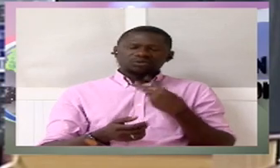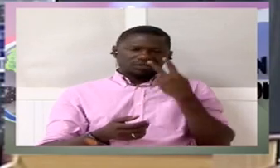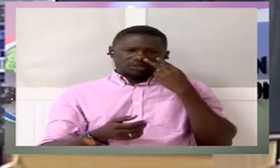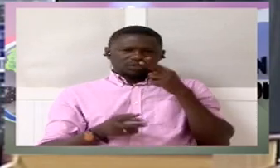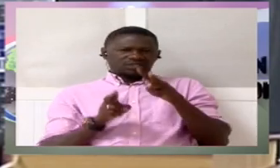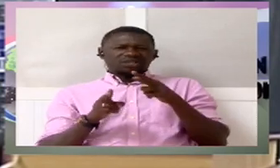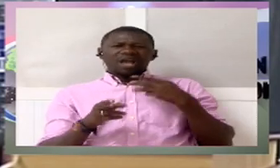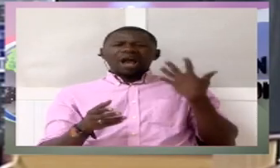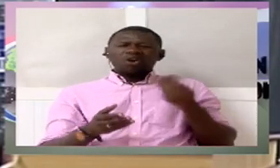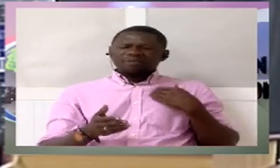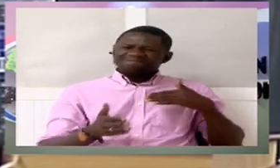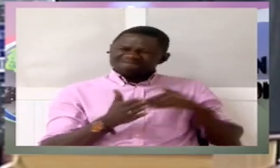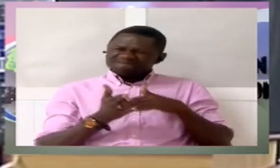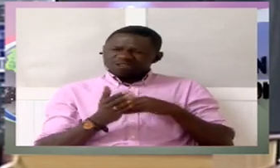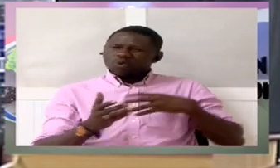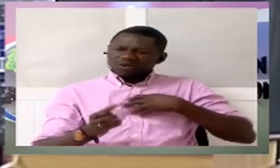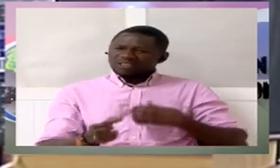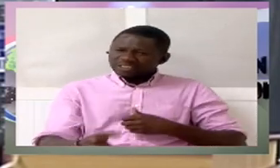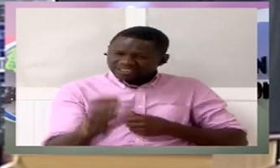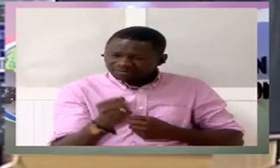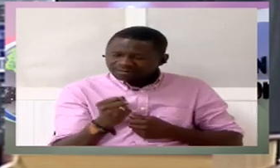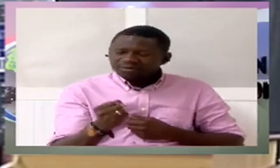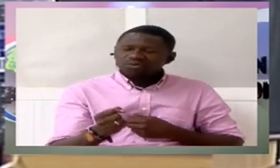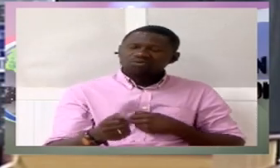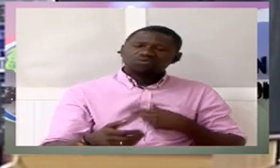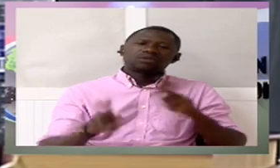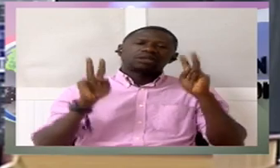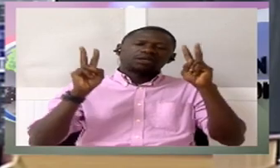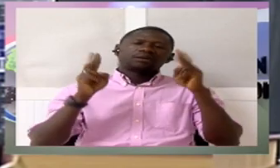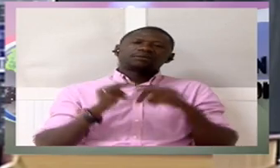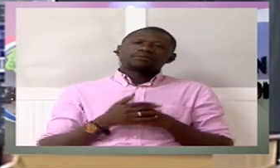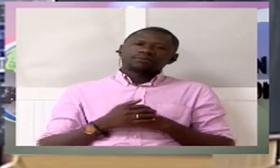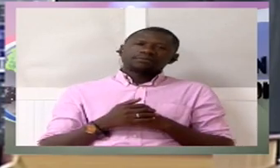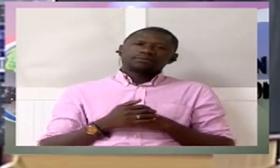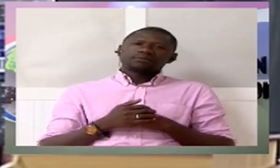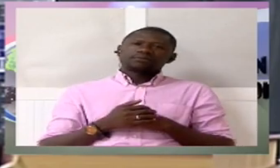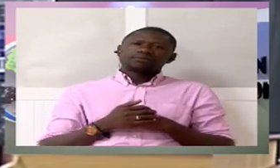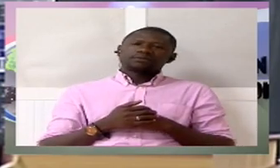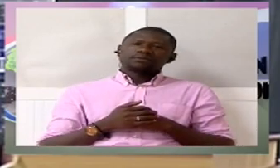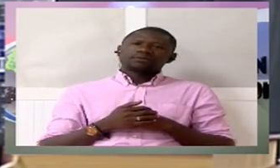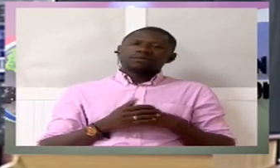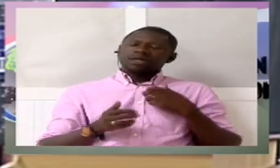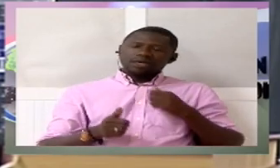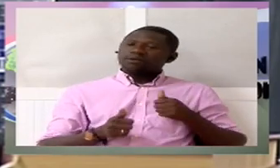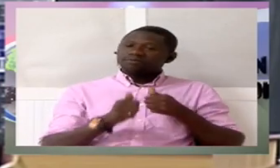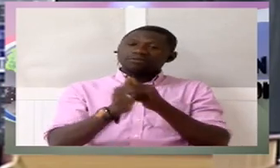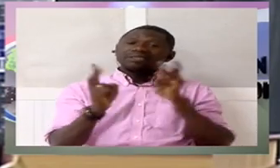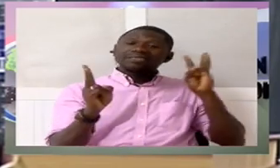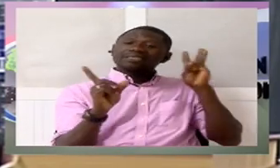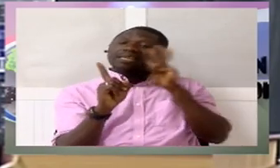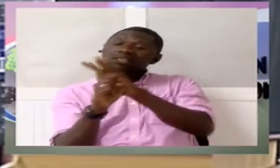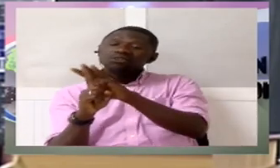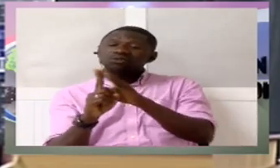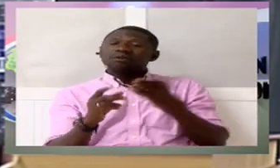mba force kanyame puka bulodi ala. Because he noticed that I was forcing myself to shake his hand. Dumbe delegation no normal bring soma. And I was following